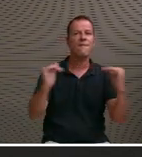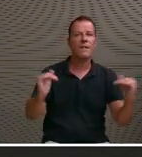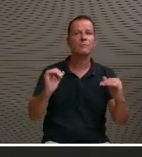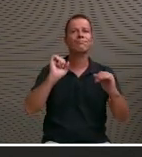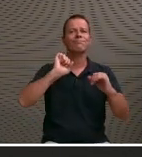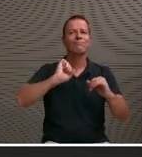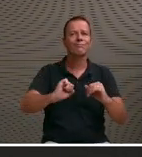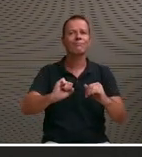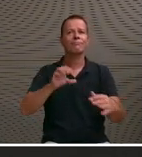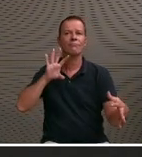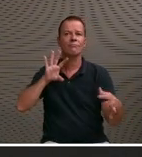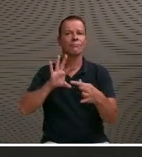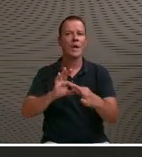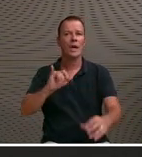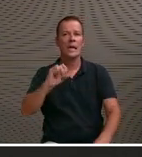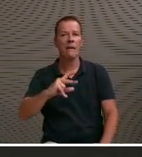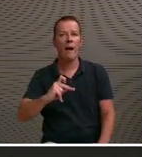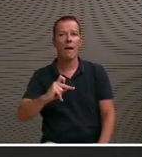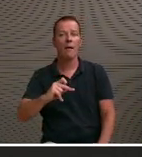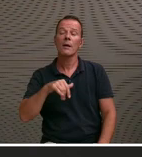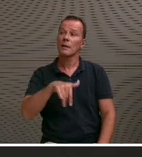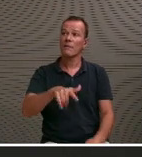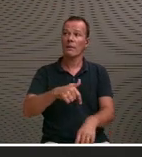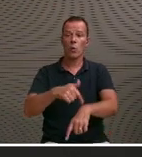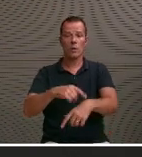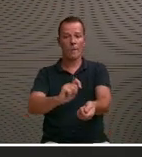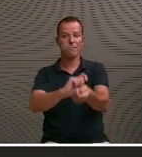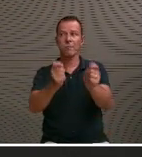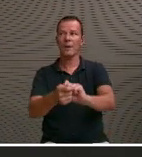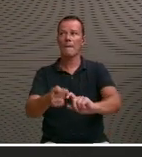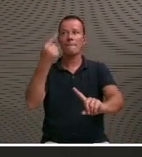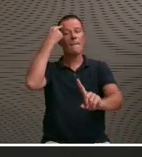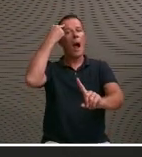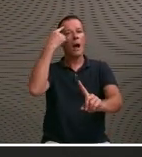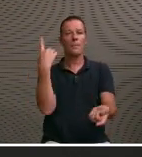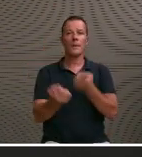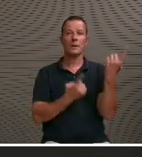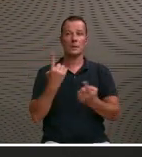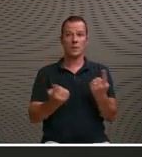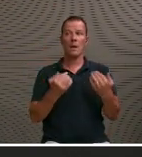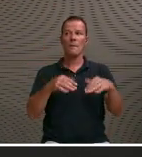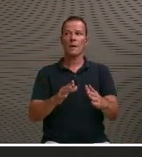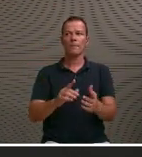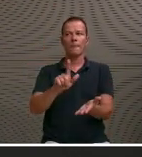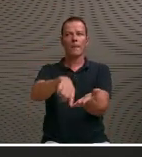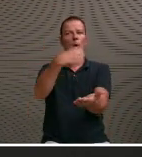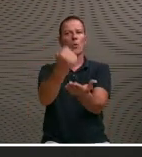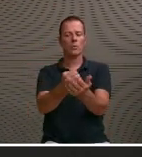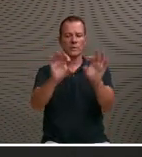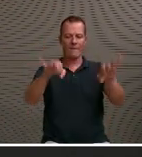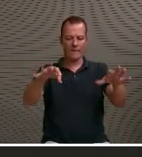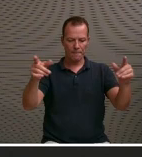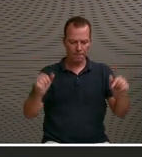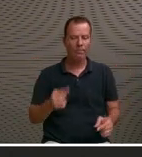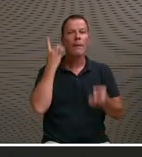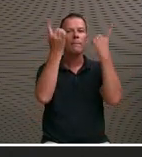over time. Whew! There's a lot to think about here. But in conclusion, just a few simple thoughts. There